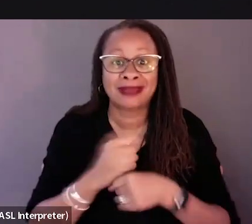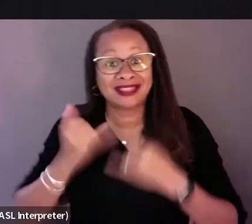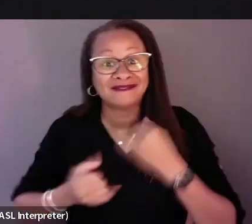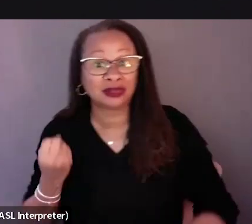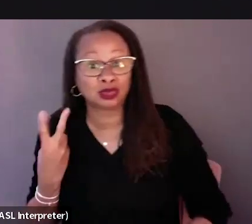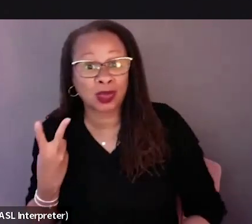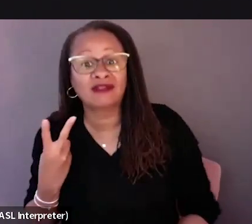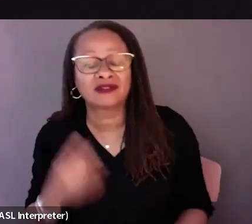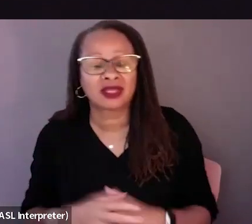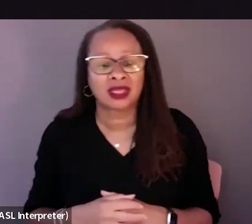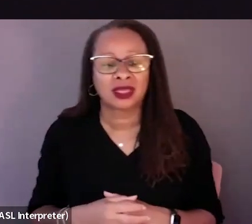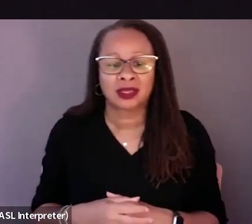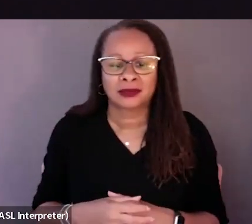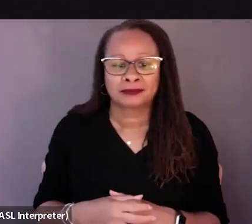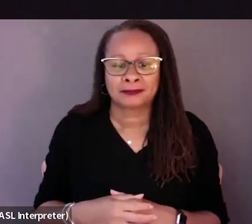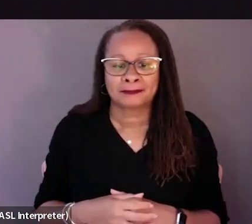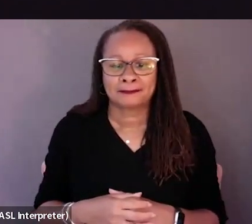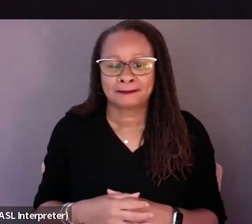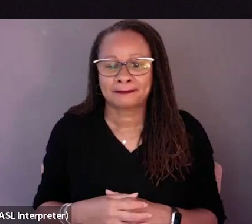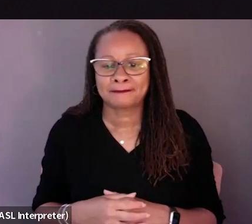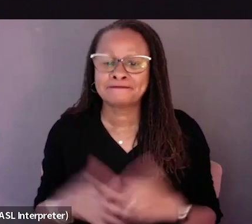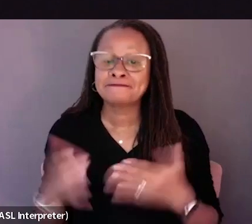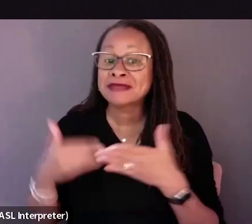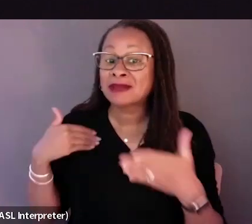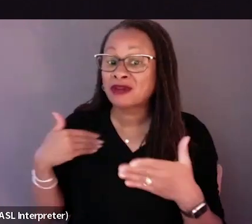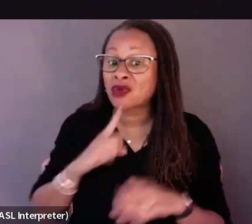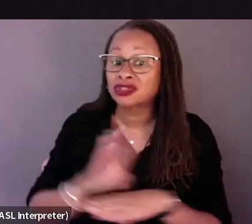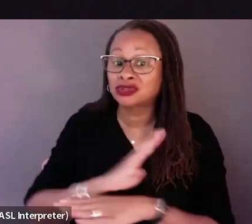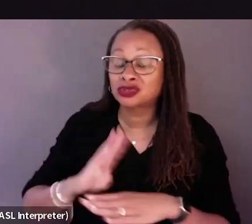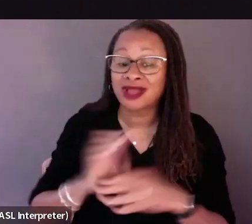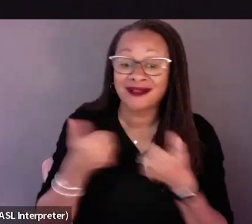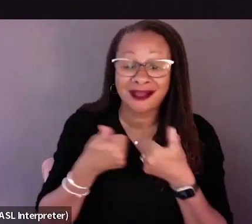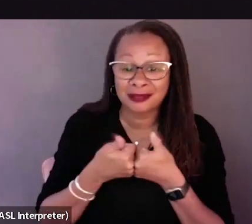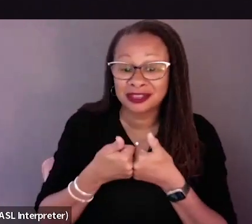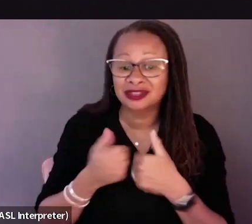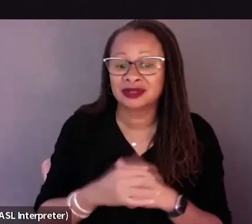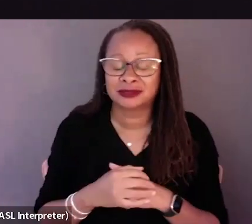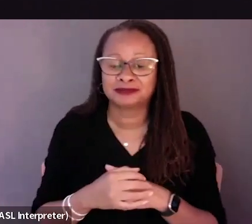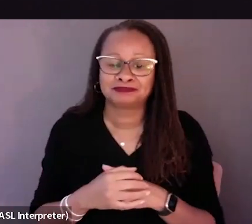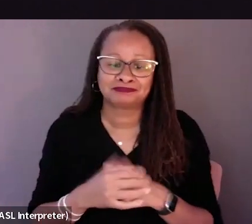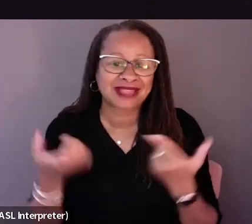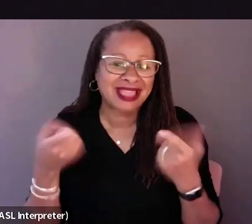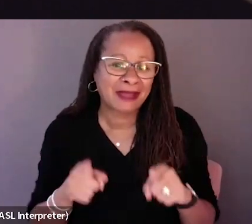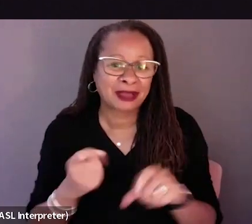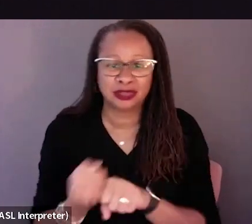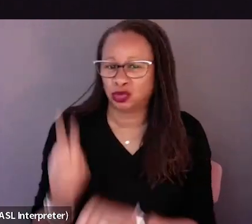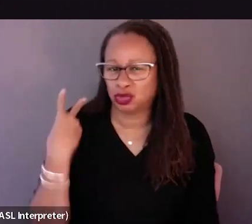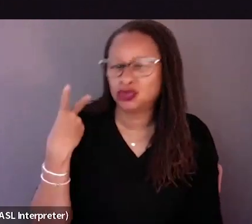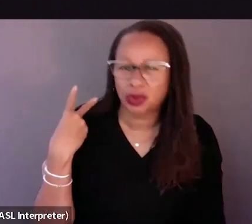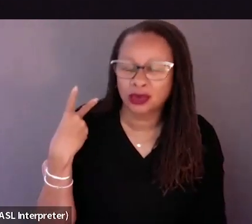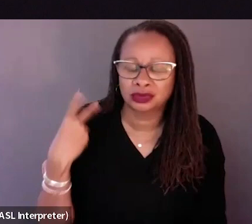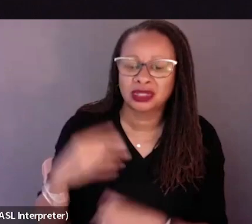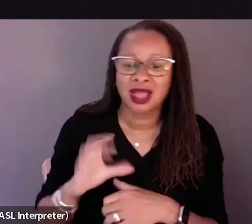12. Okay, so before the actual competition, which happened 2 years ago,